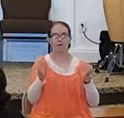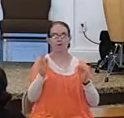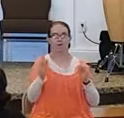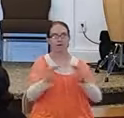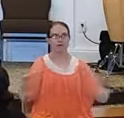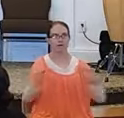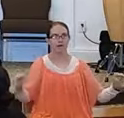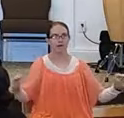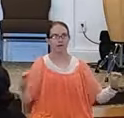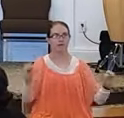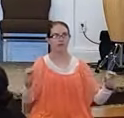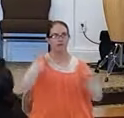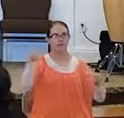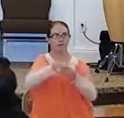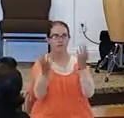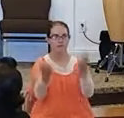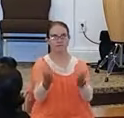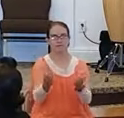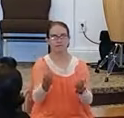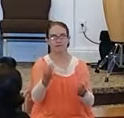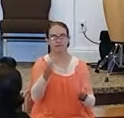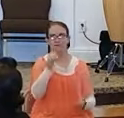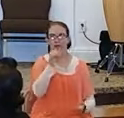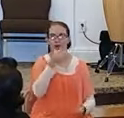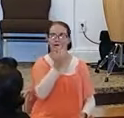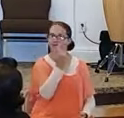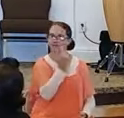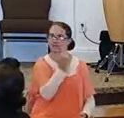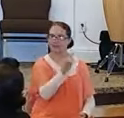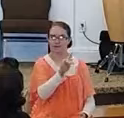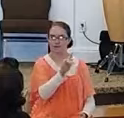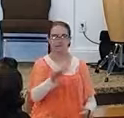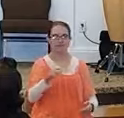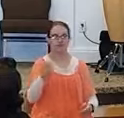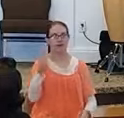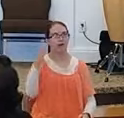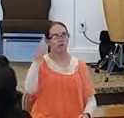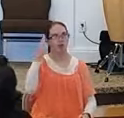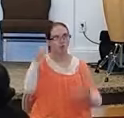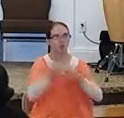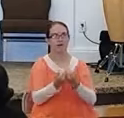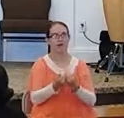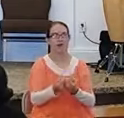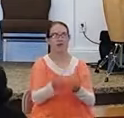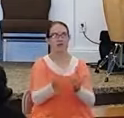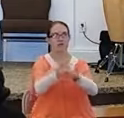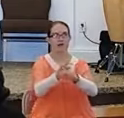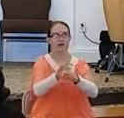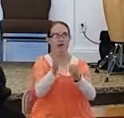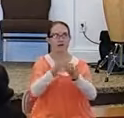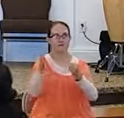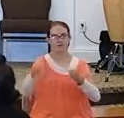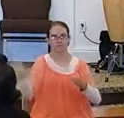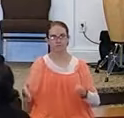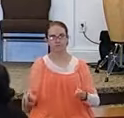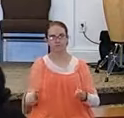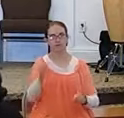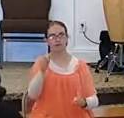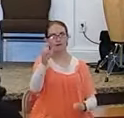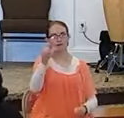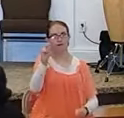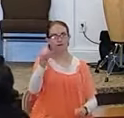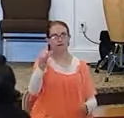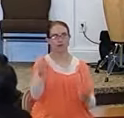that's going to come into his hands that he didn't experience himself. And he knows how to handle everything. Amen, that you're dealing with